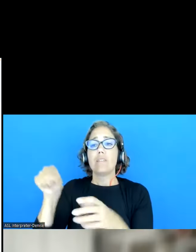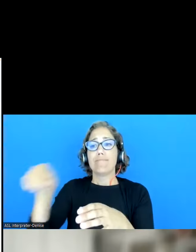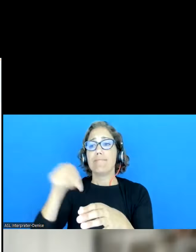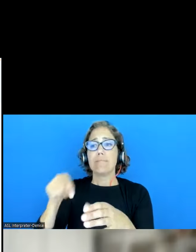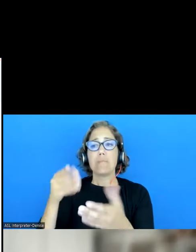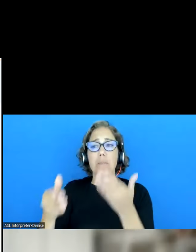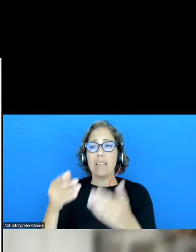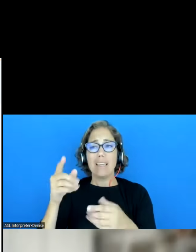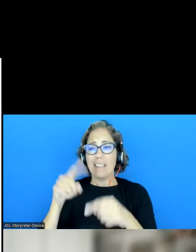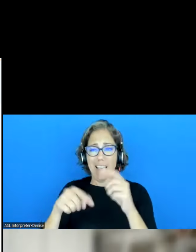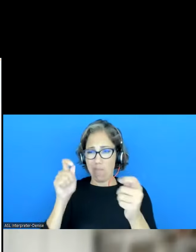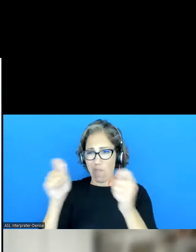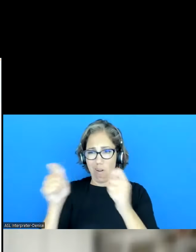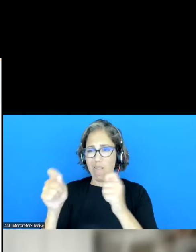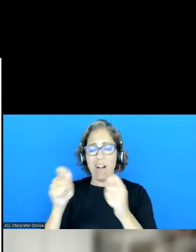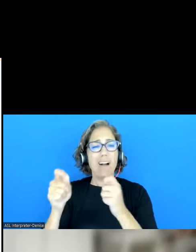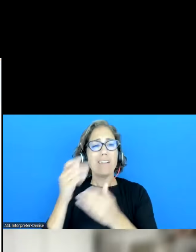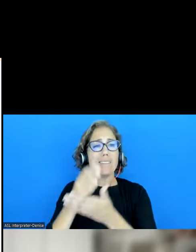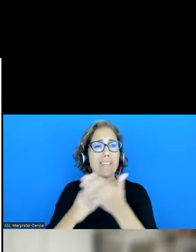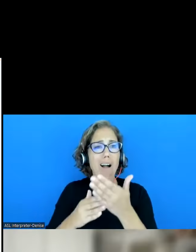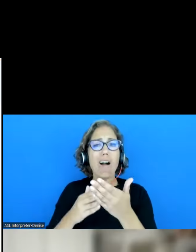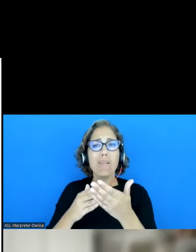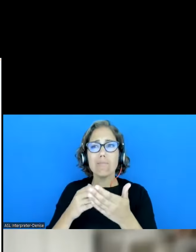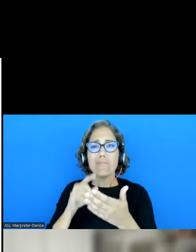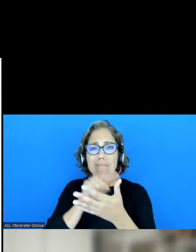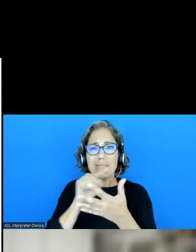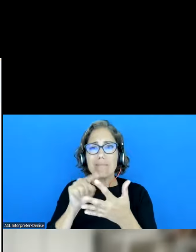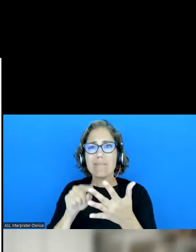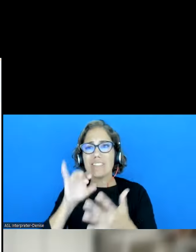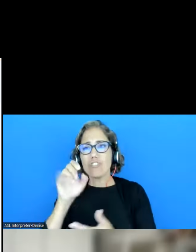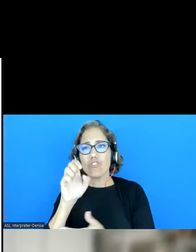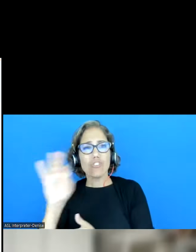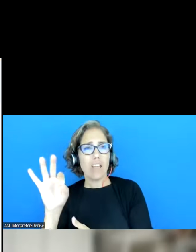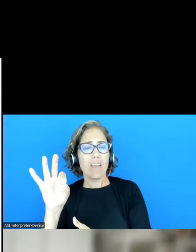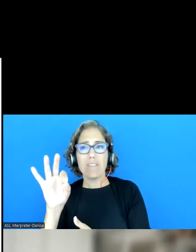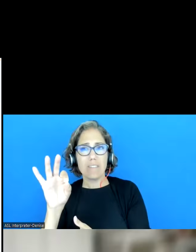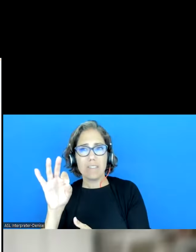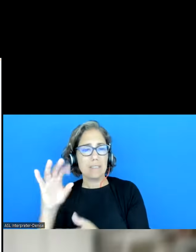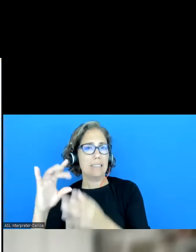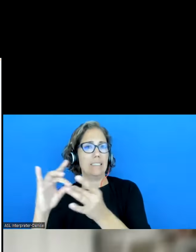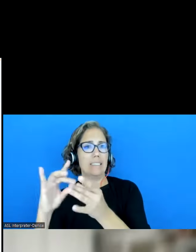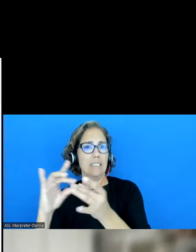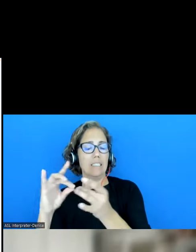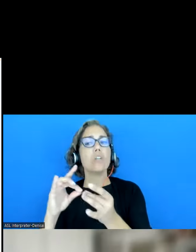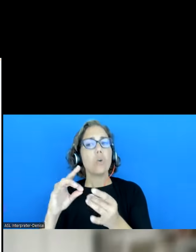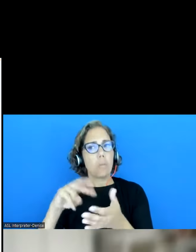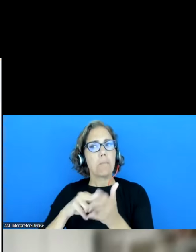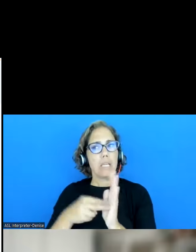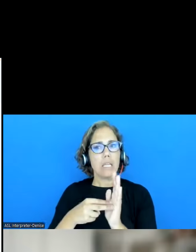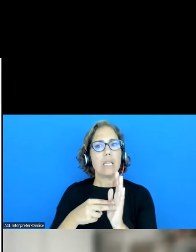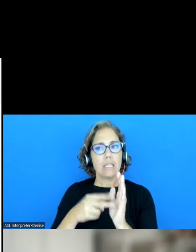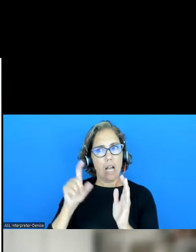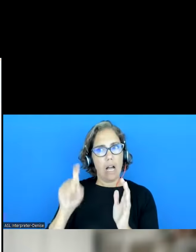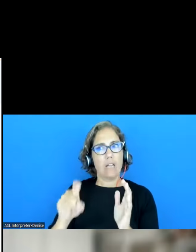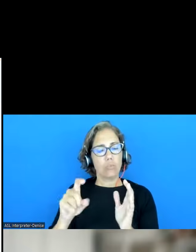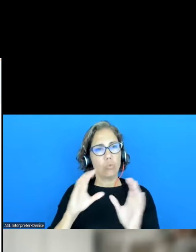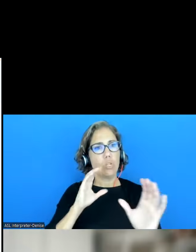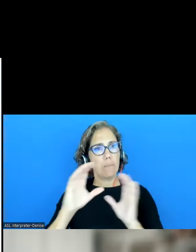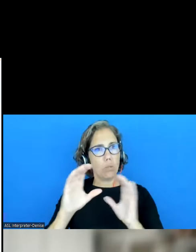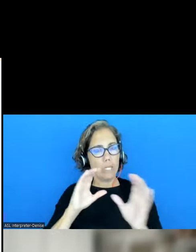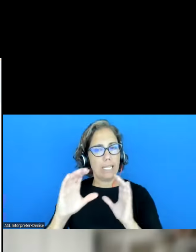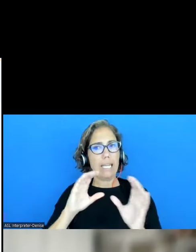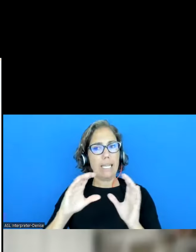modify some of the aspects that Jeff mentioned, but should feel the responsibility of communicating internally